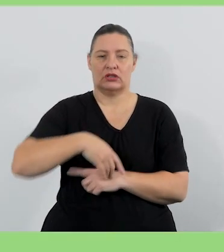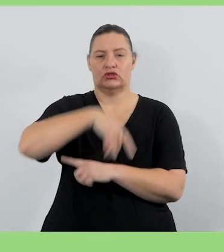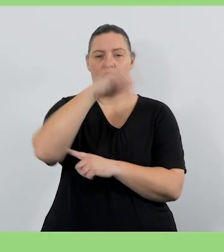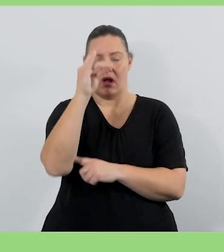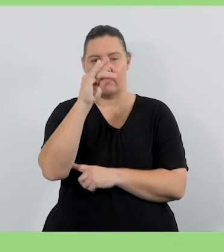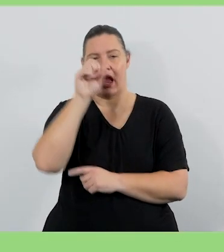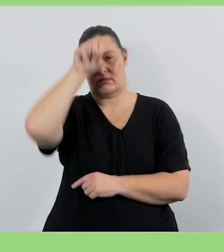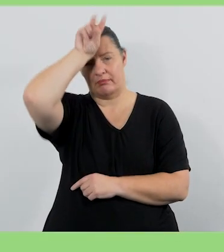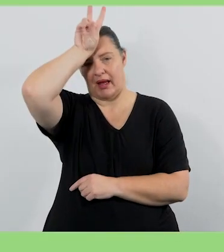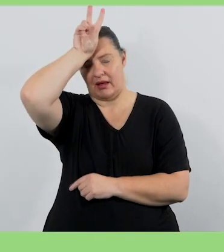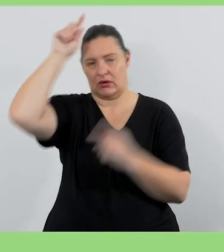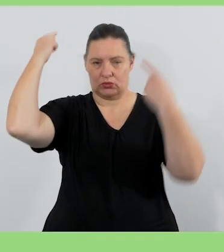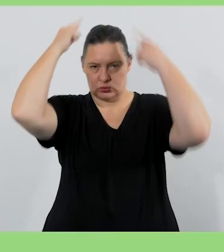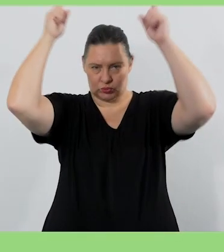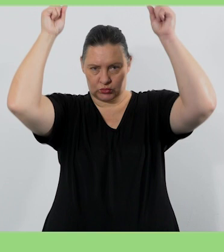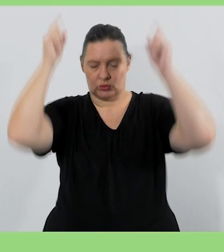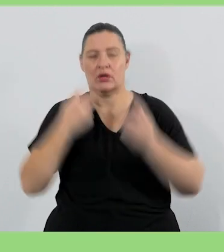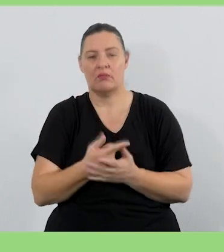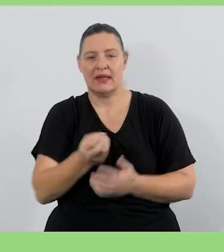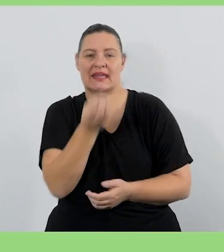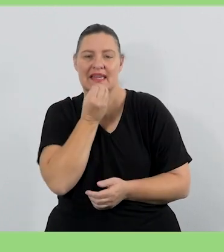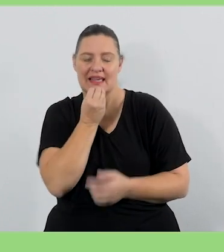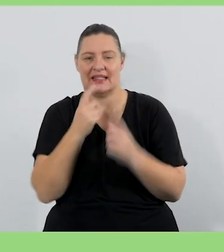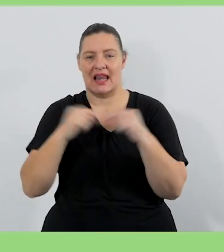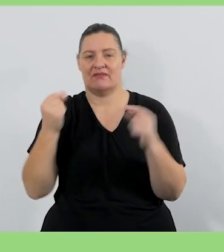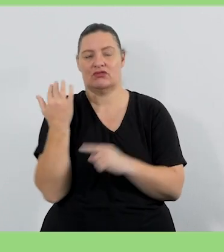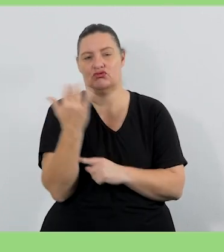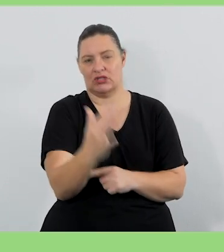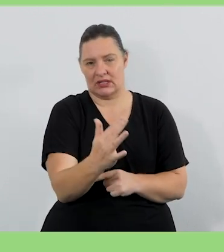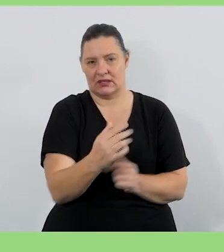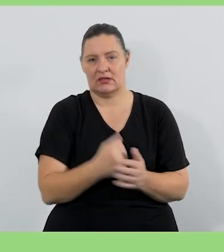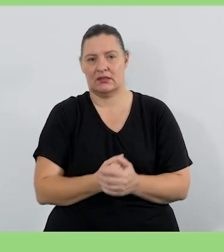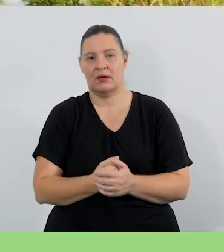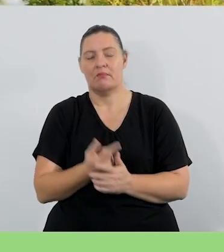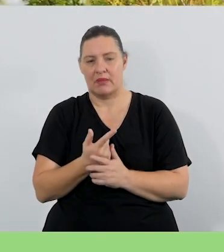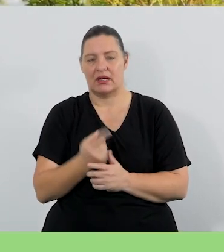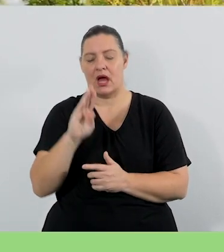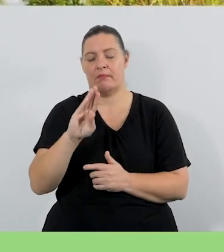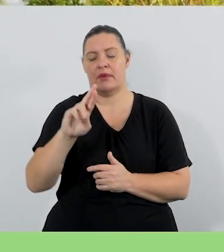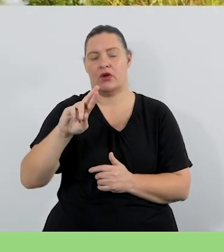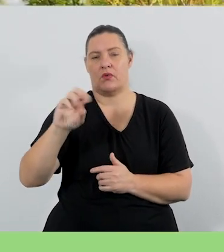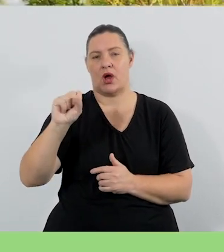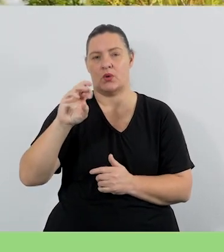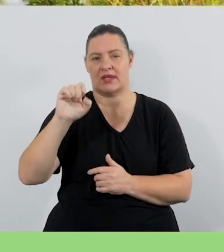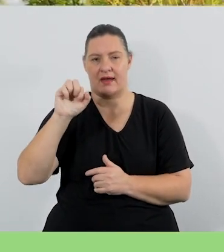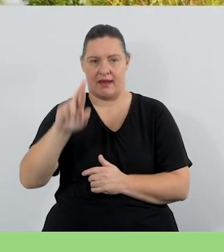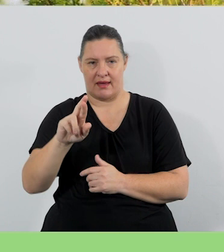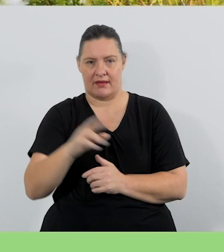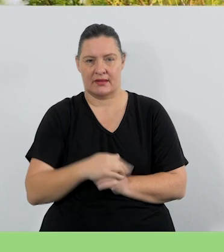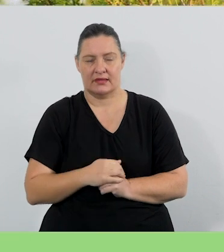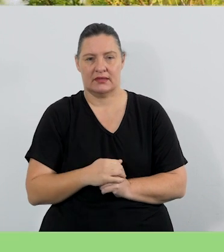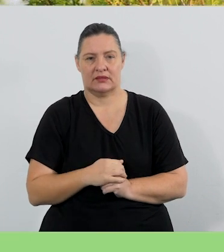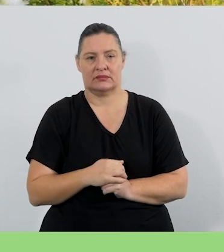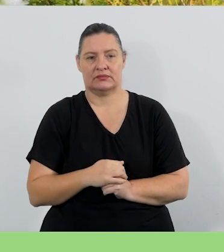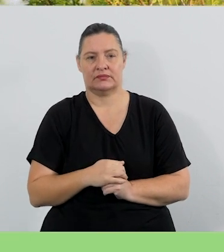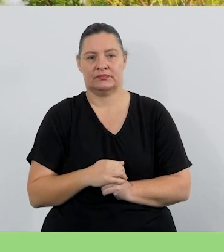and kudus. These eat leaves from the trees, so we call them browsers. So here's an example of a